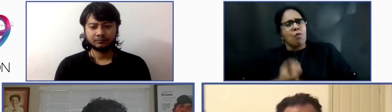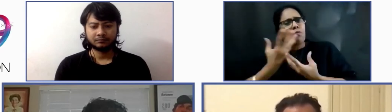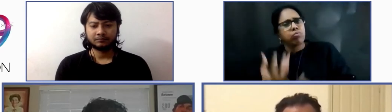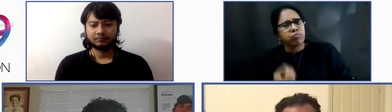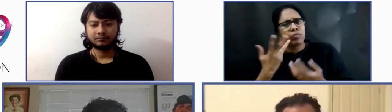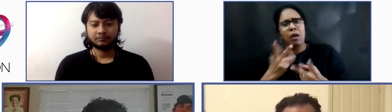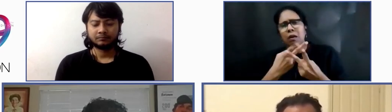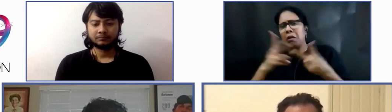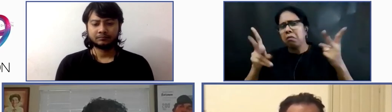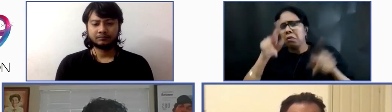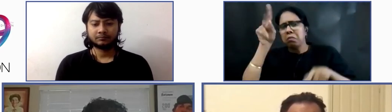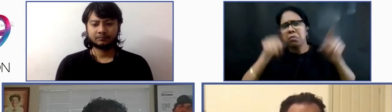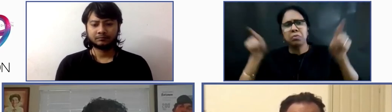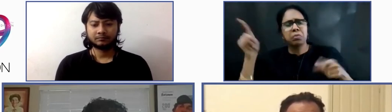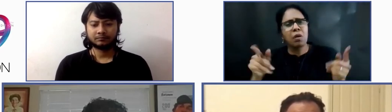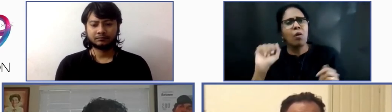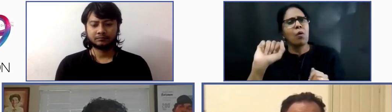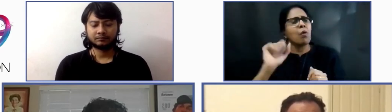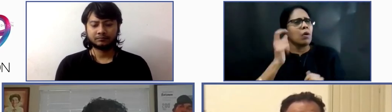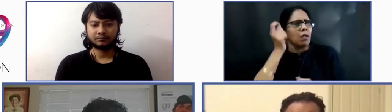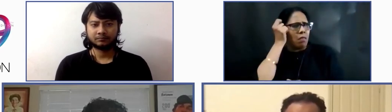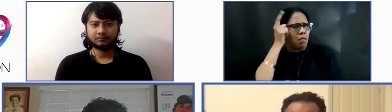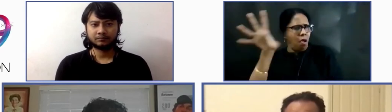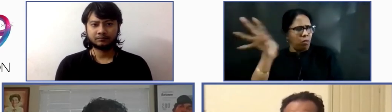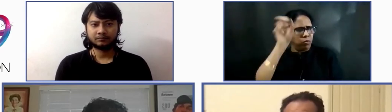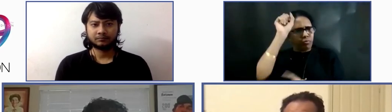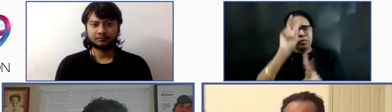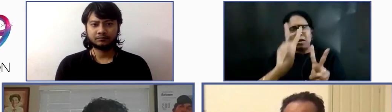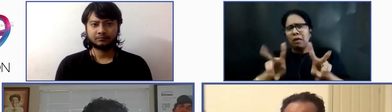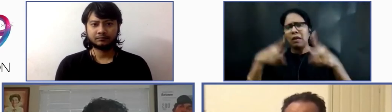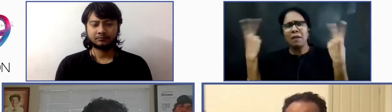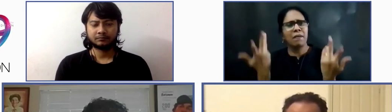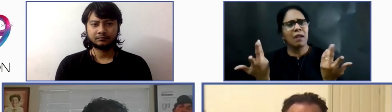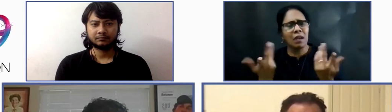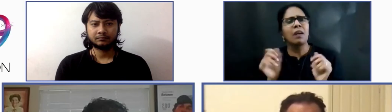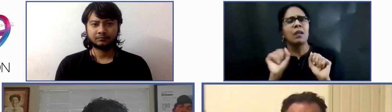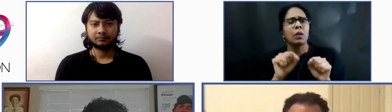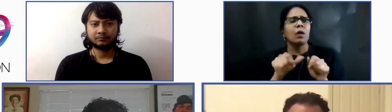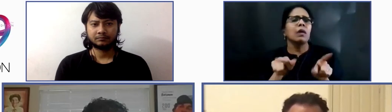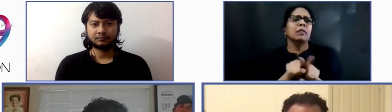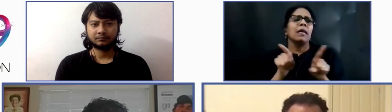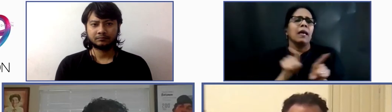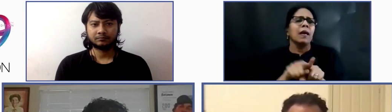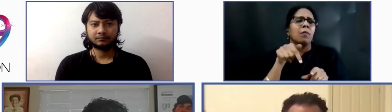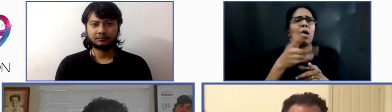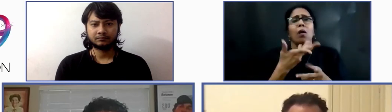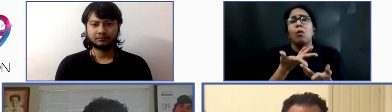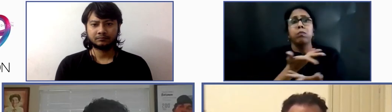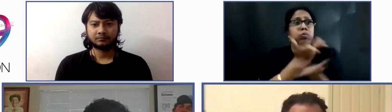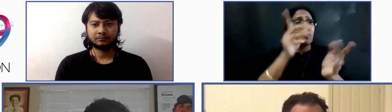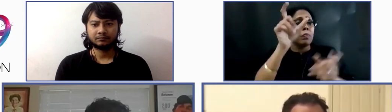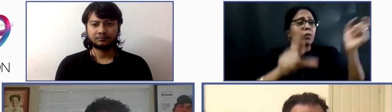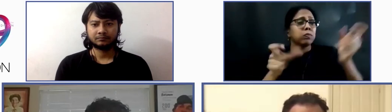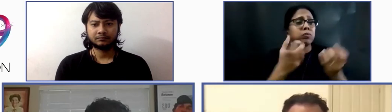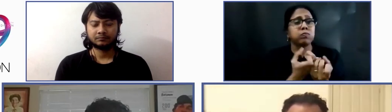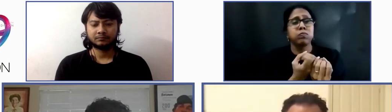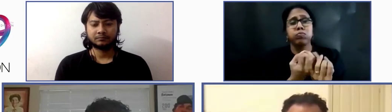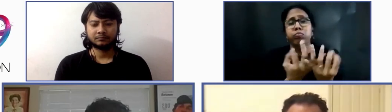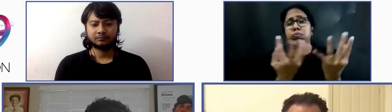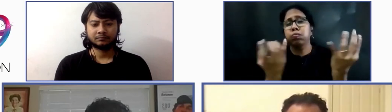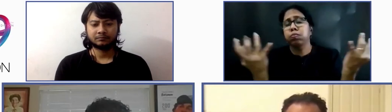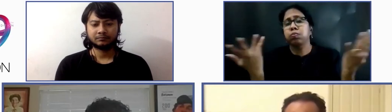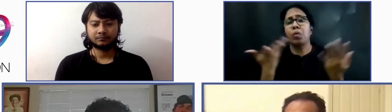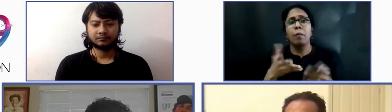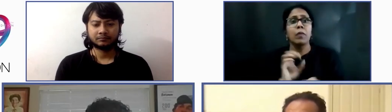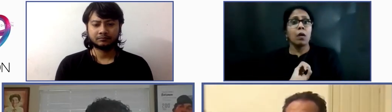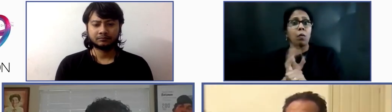you to express this way. Now, I'm going to color that because I know that there are a lot of people out there especially under COVID, are